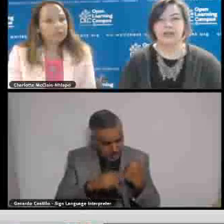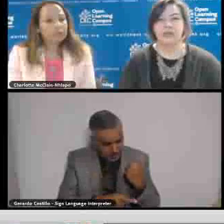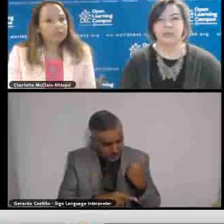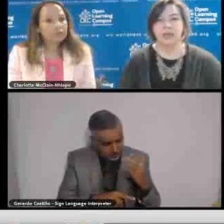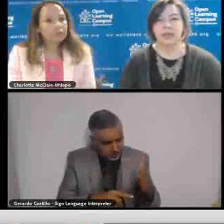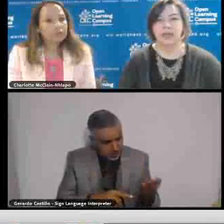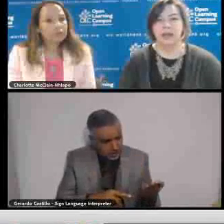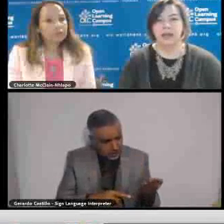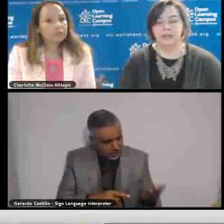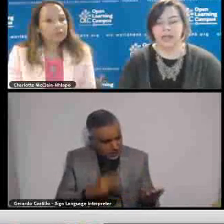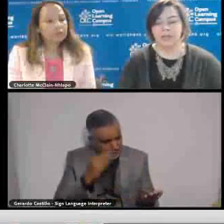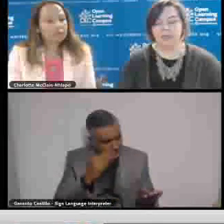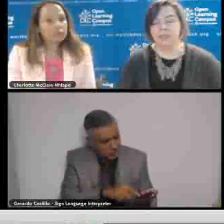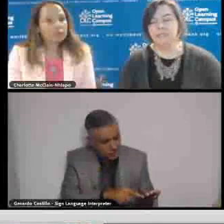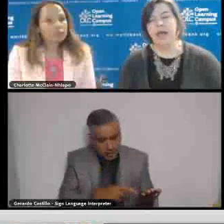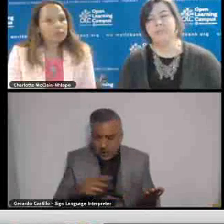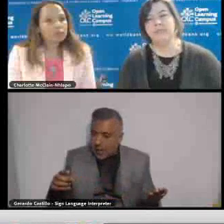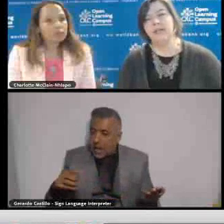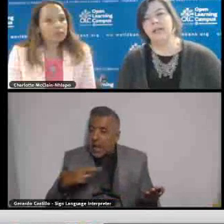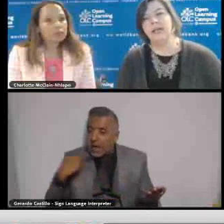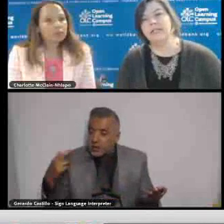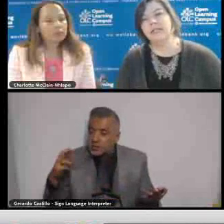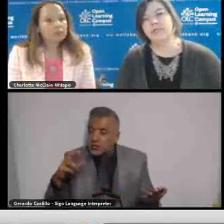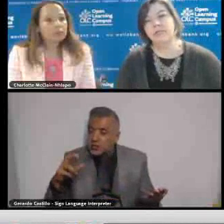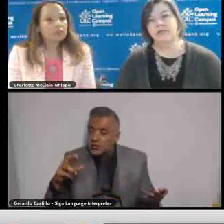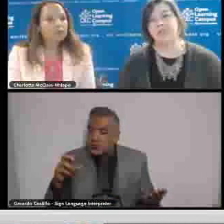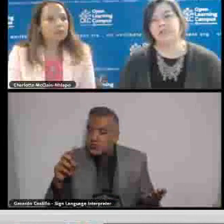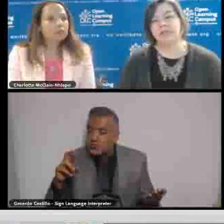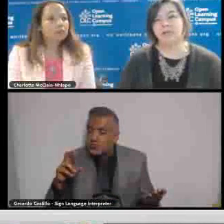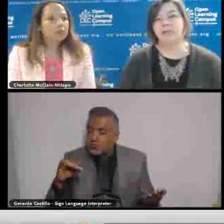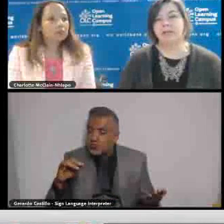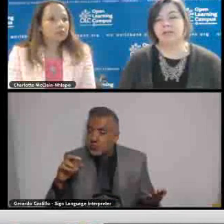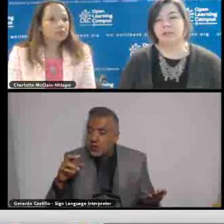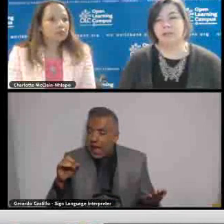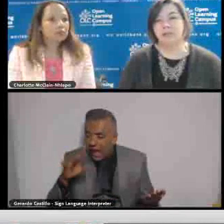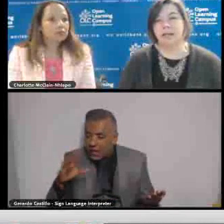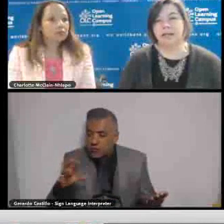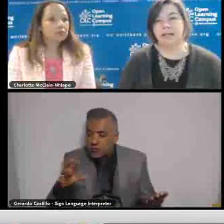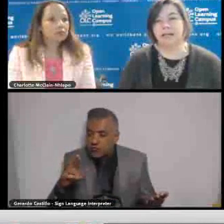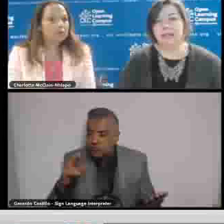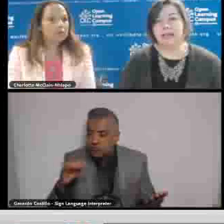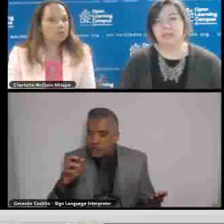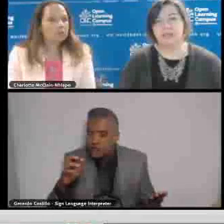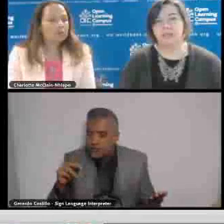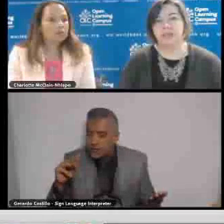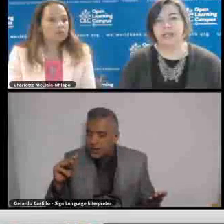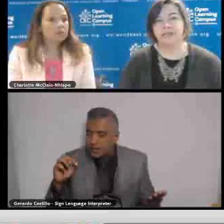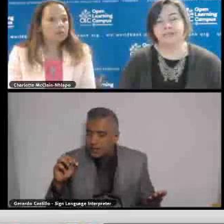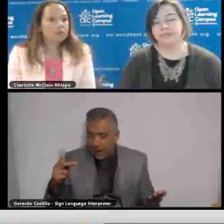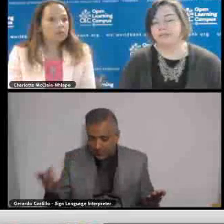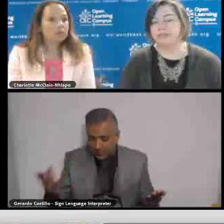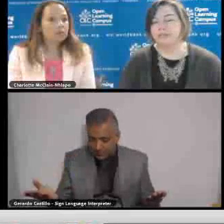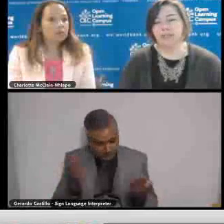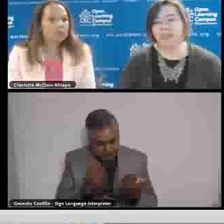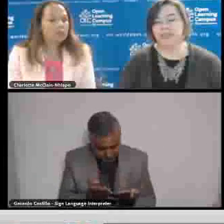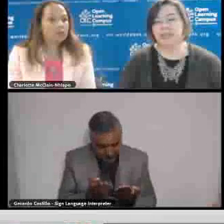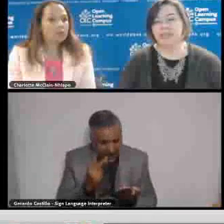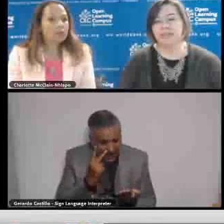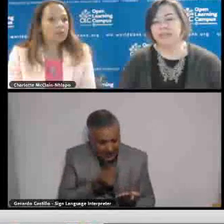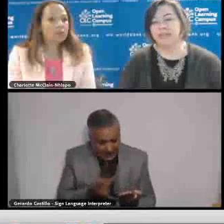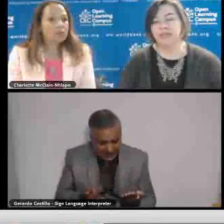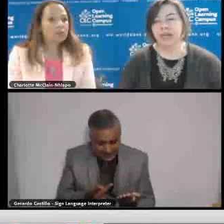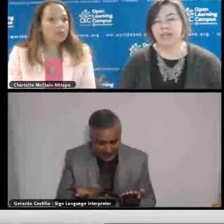with hazard risk maps and see who's going to be more vulnerable to what in a disaster. So again, this is not something